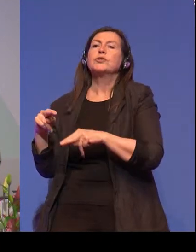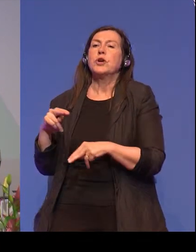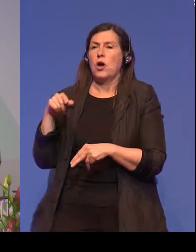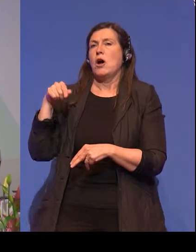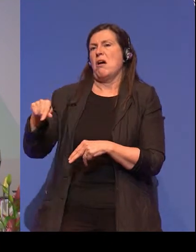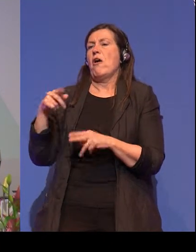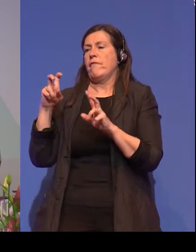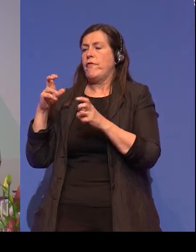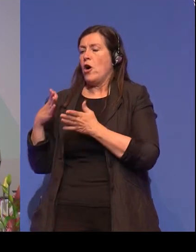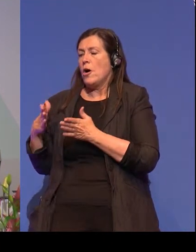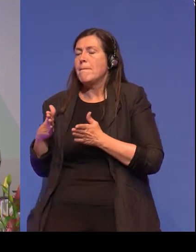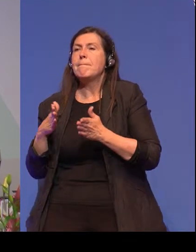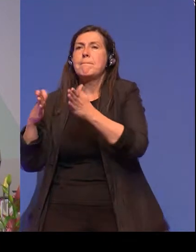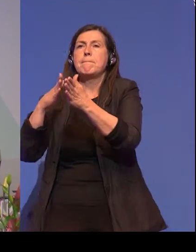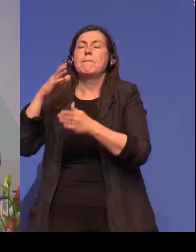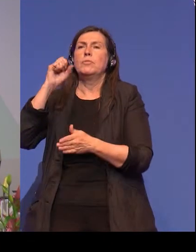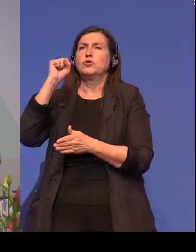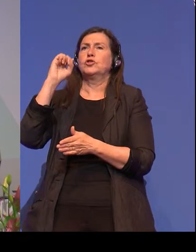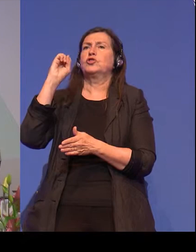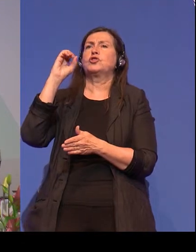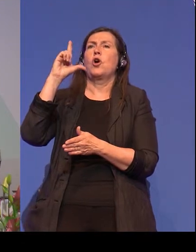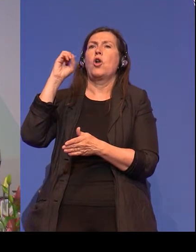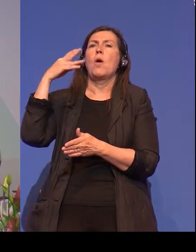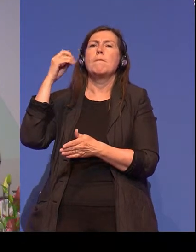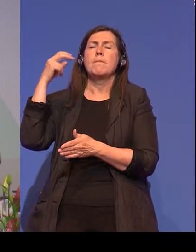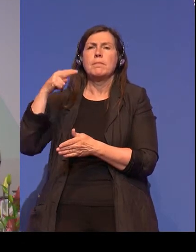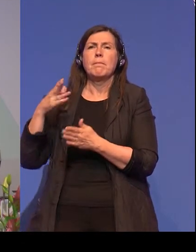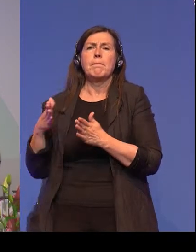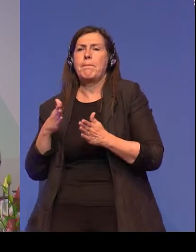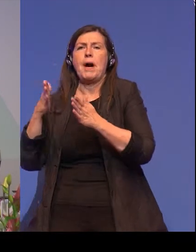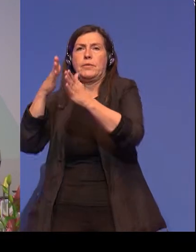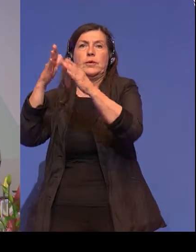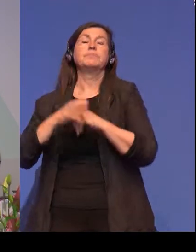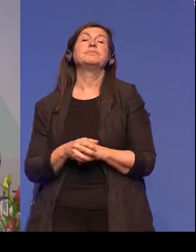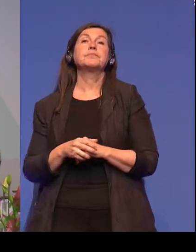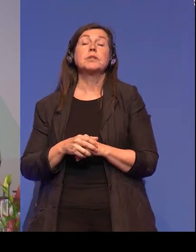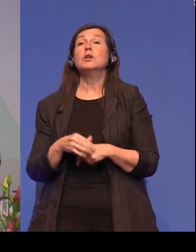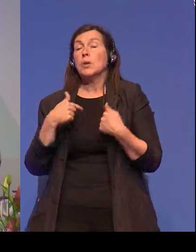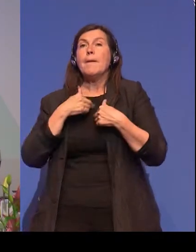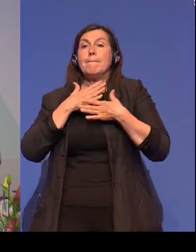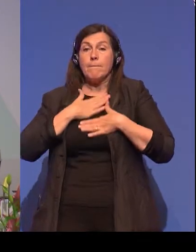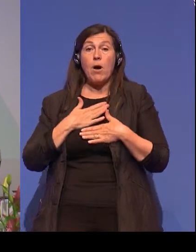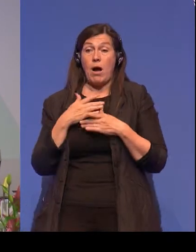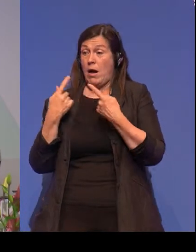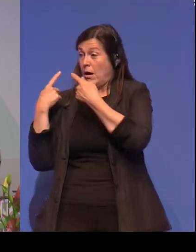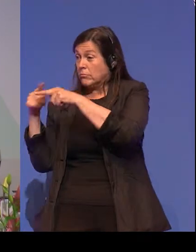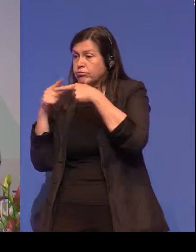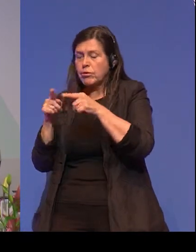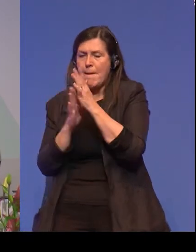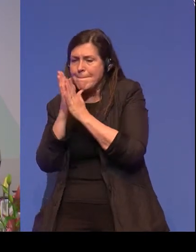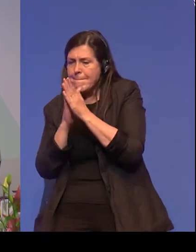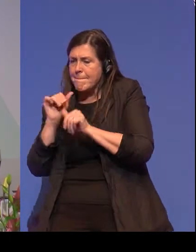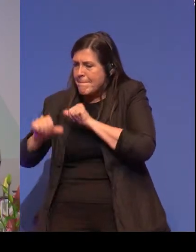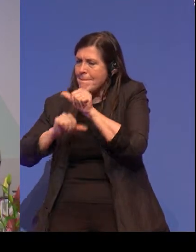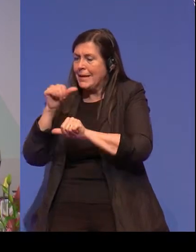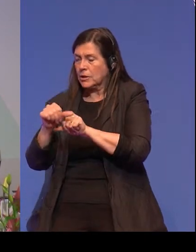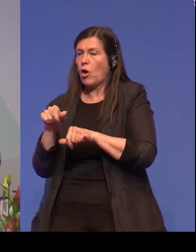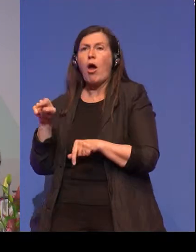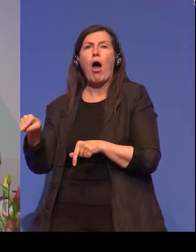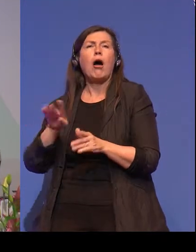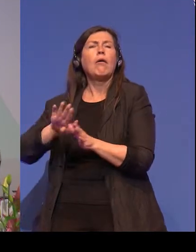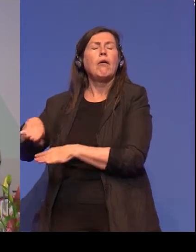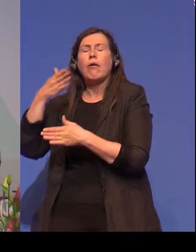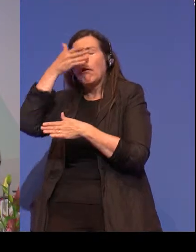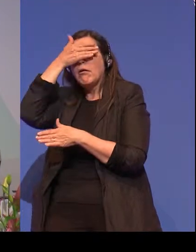office, OHR LLS, remains highly committed to ensuring that these matters are given the prominence they deserve in